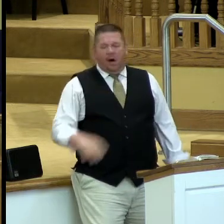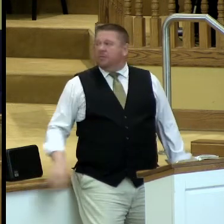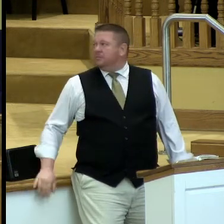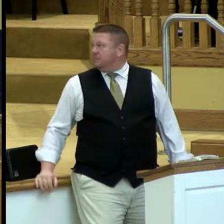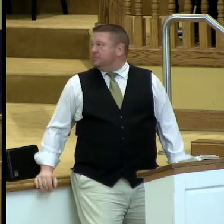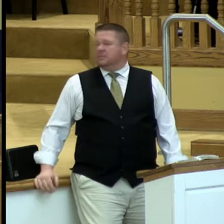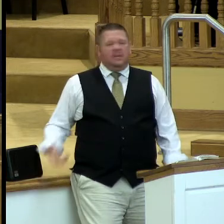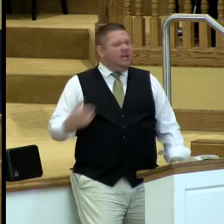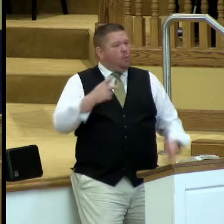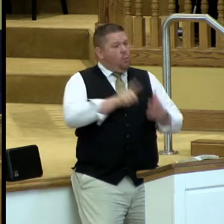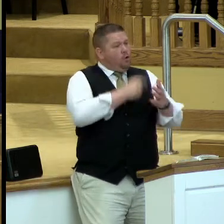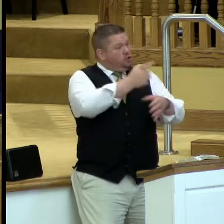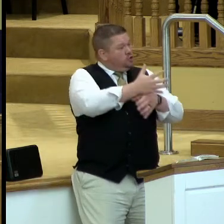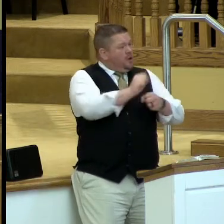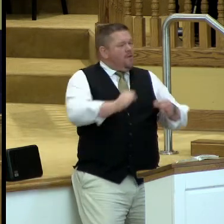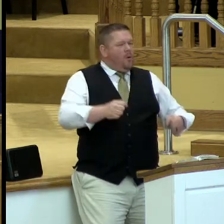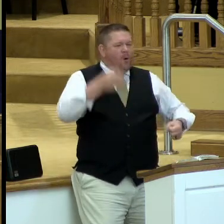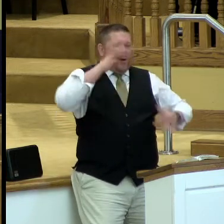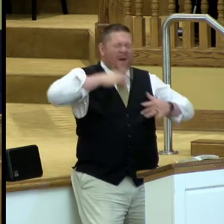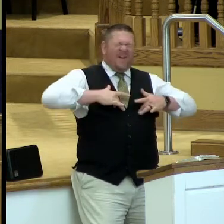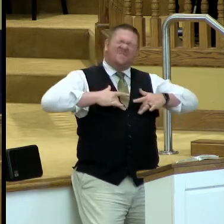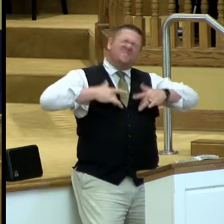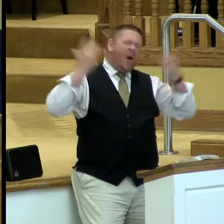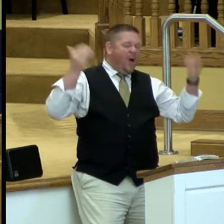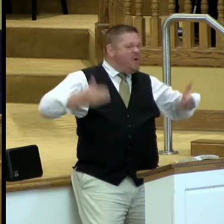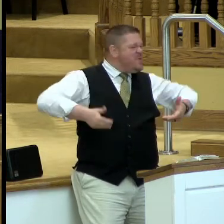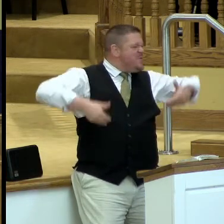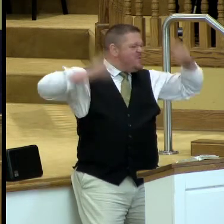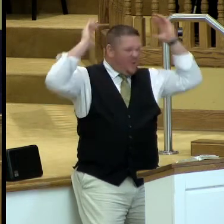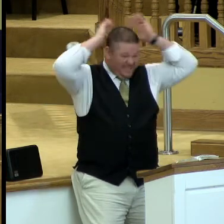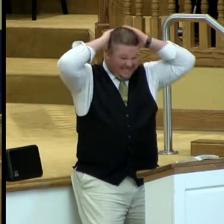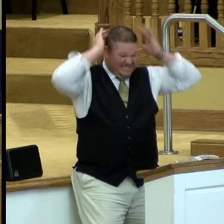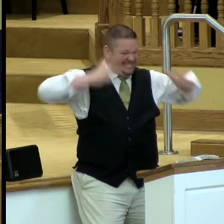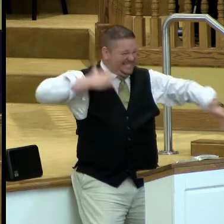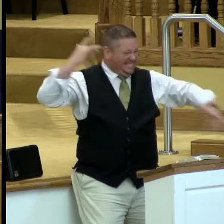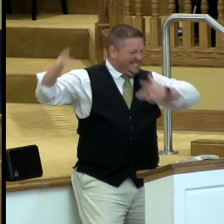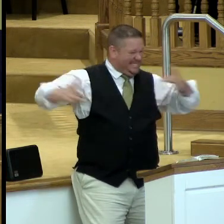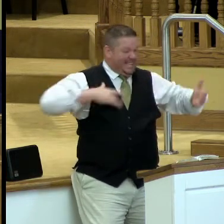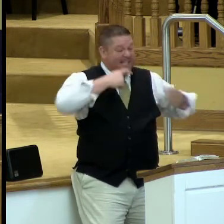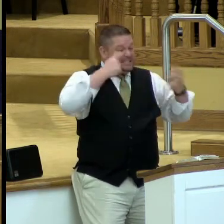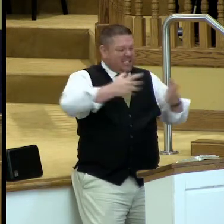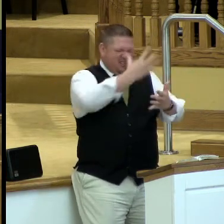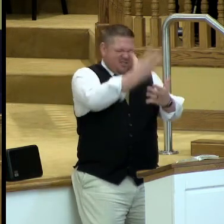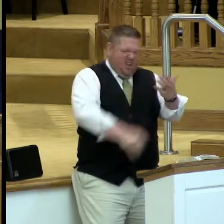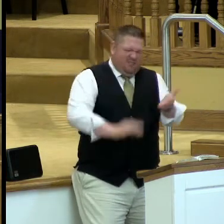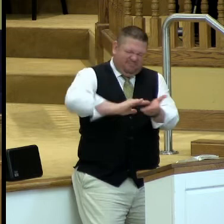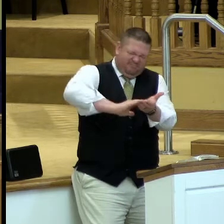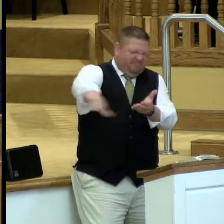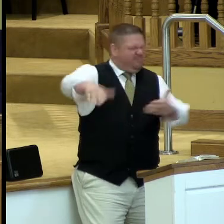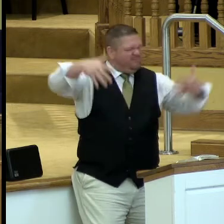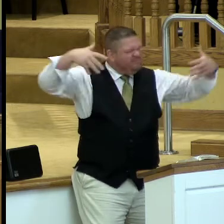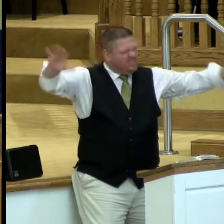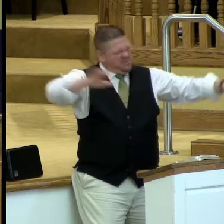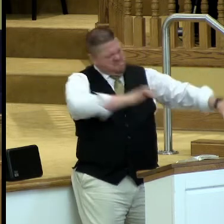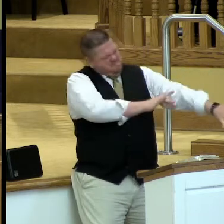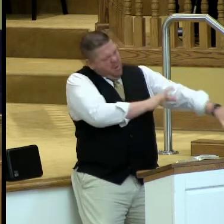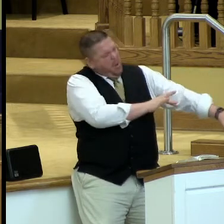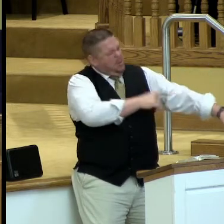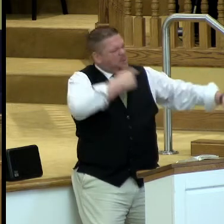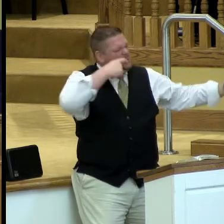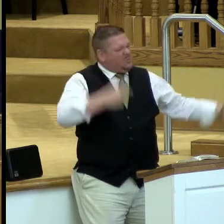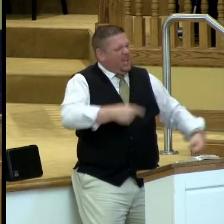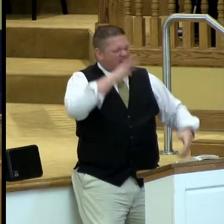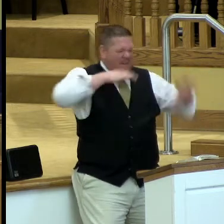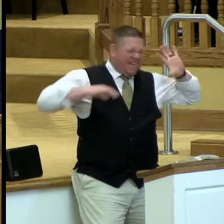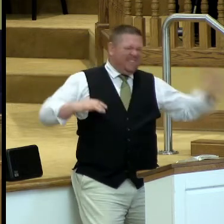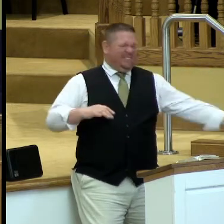not. Once you get saved, there's something great that happens. Every sin is forgiven and forgotten. This world doesn't forget anything, but